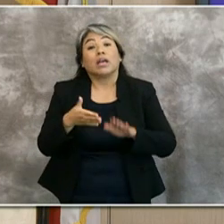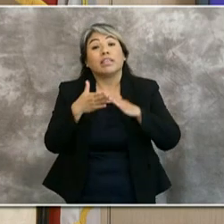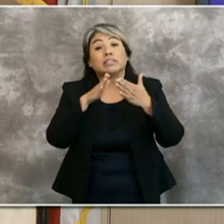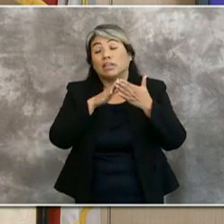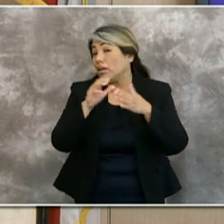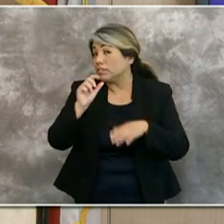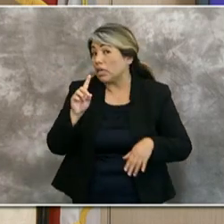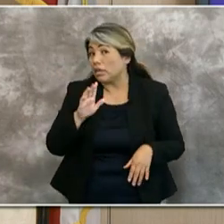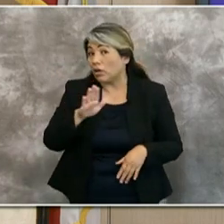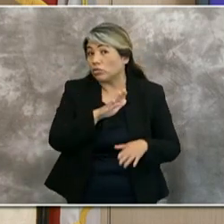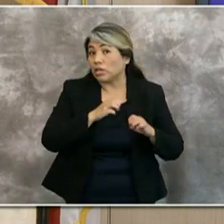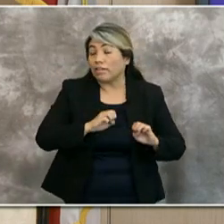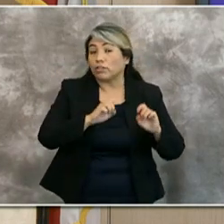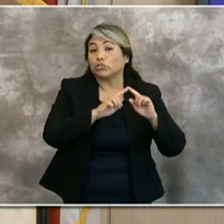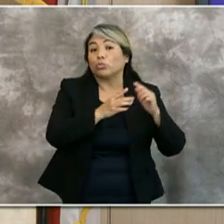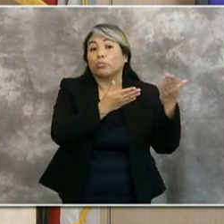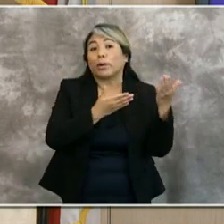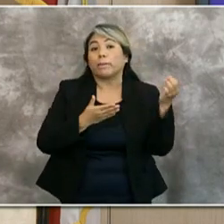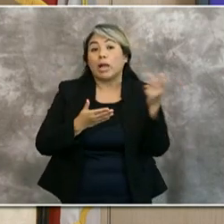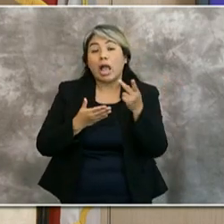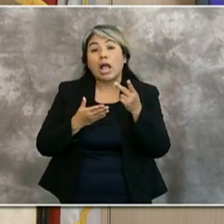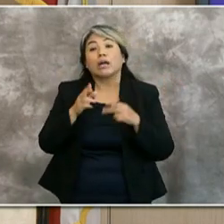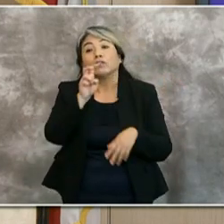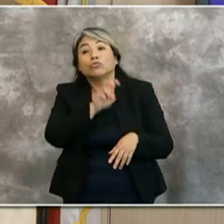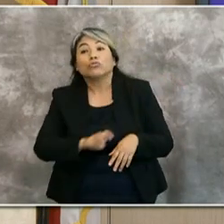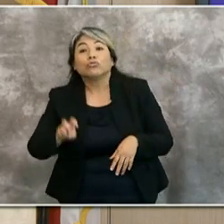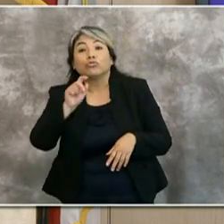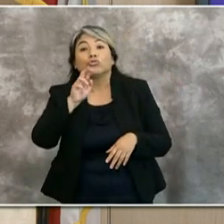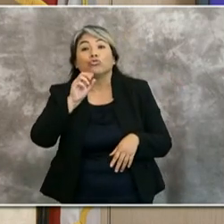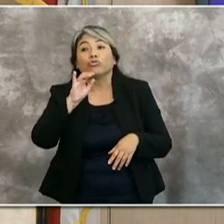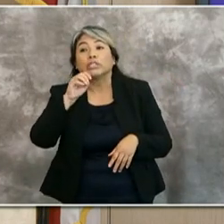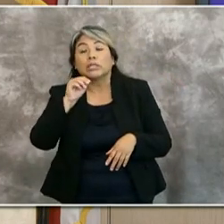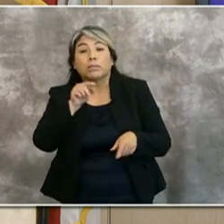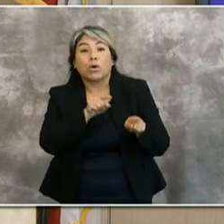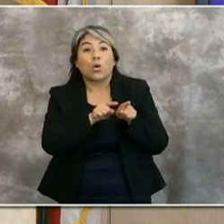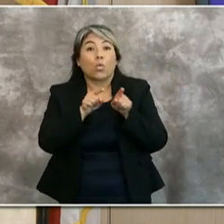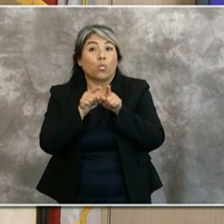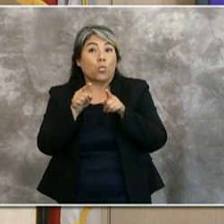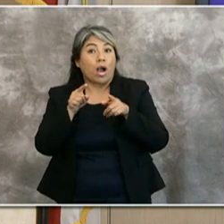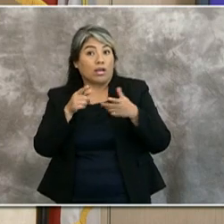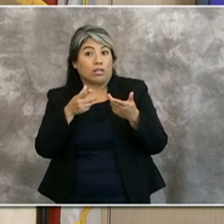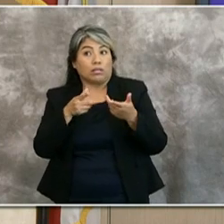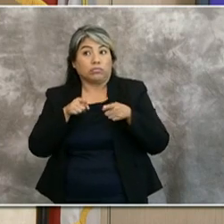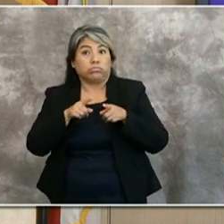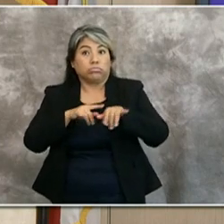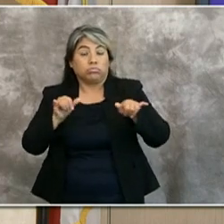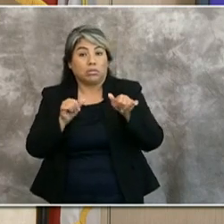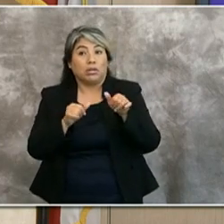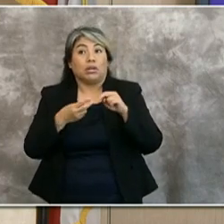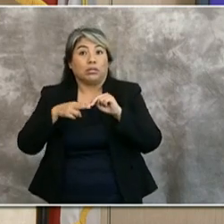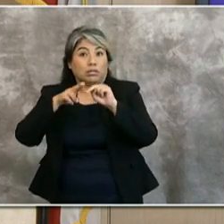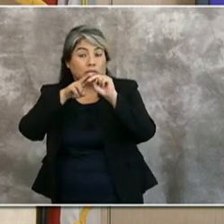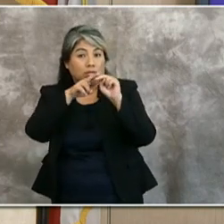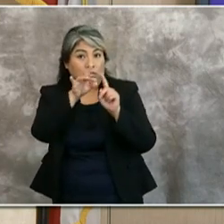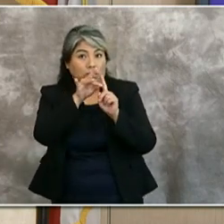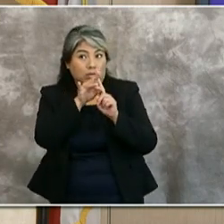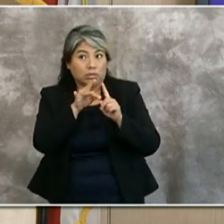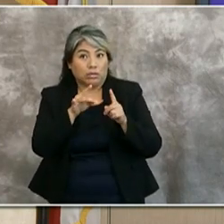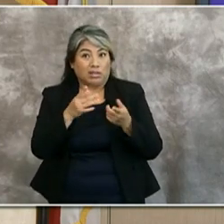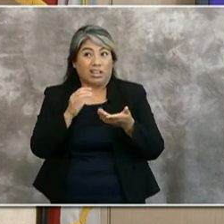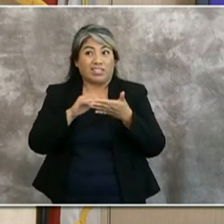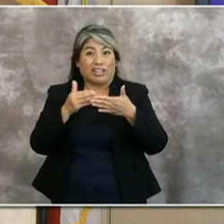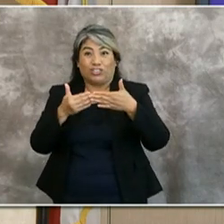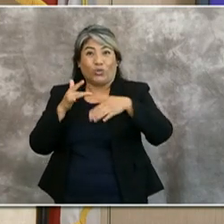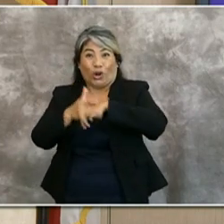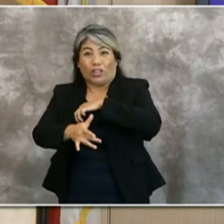San Diego's efforts to bring back tourism while case numbers rise premature? I'm unaware of what the city of San Diego is doing, so it'd